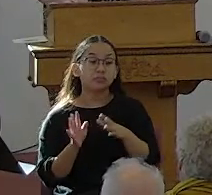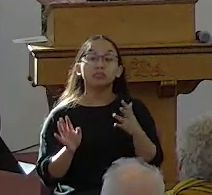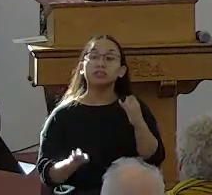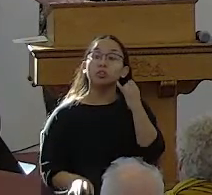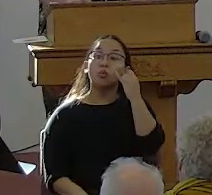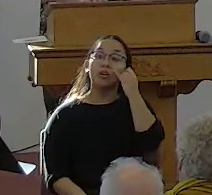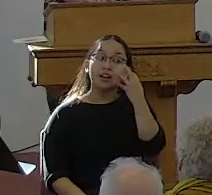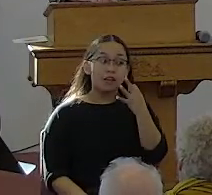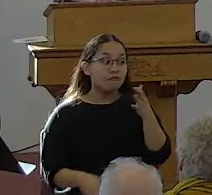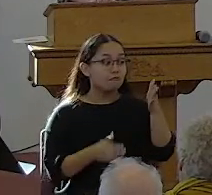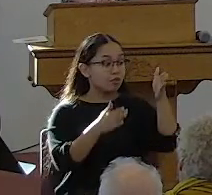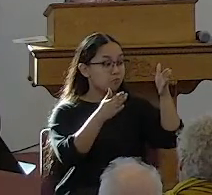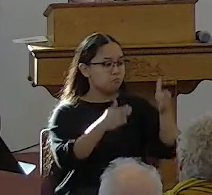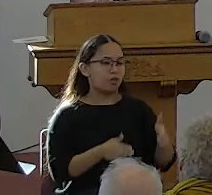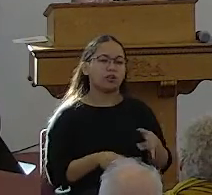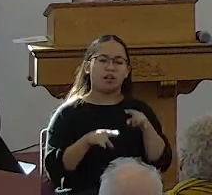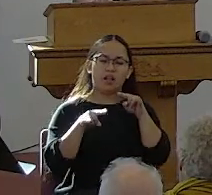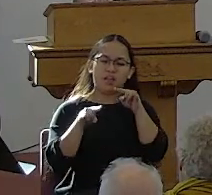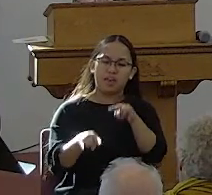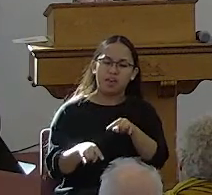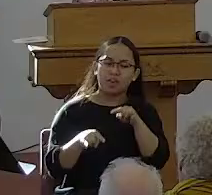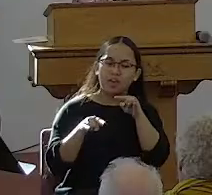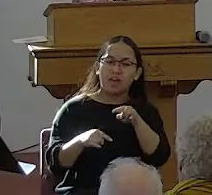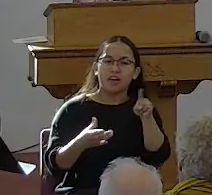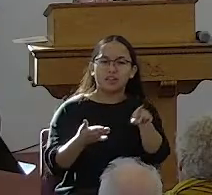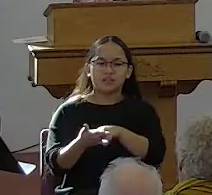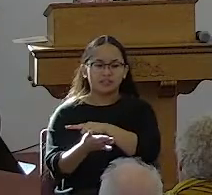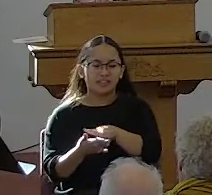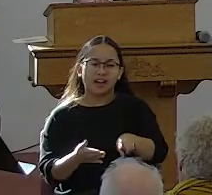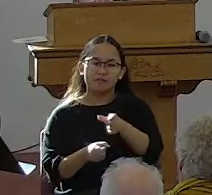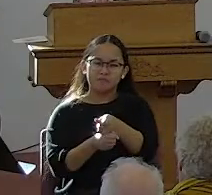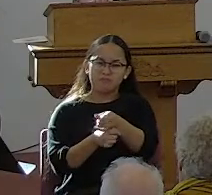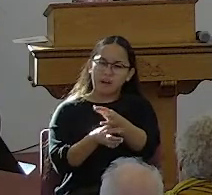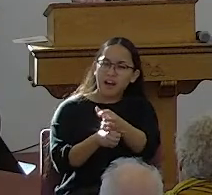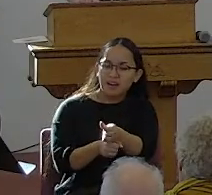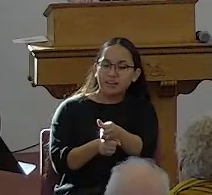the person that belittles you, shames you, yells at you,